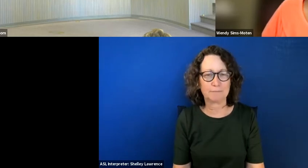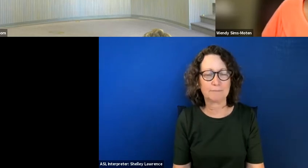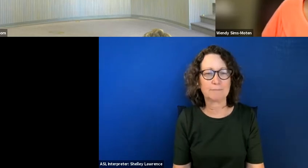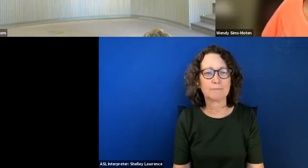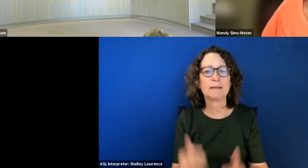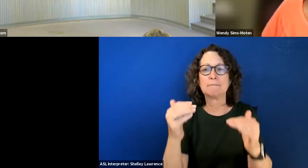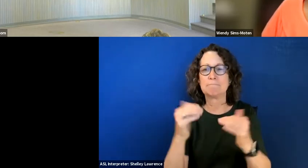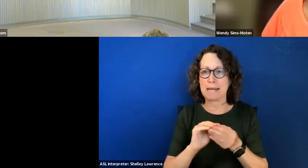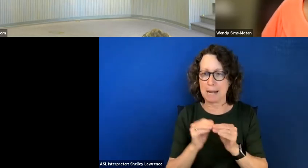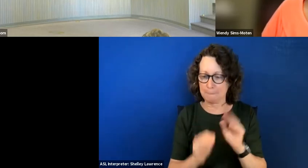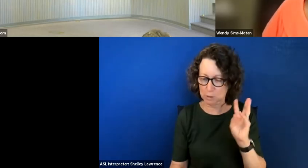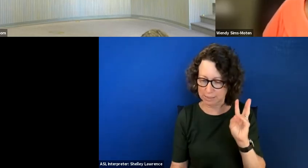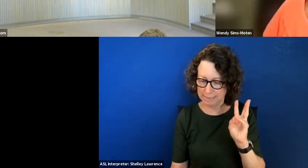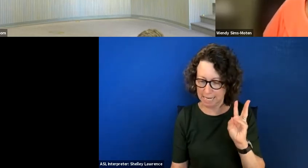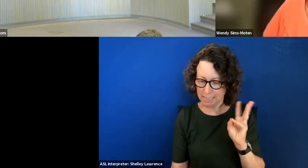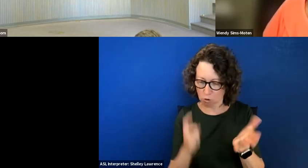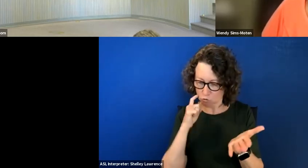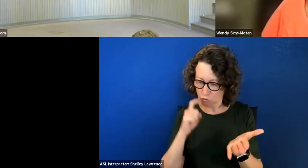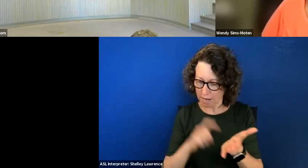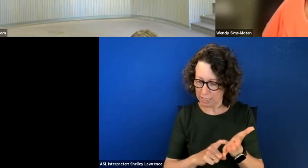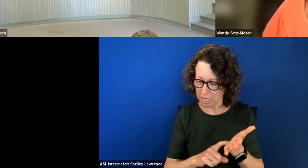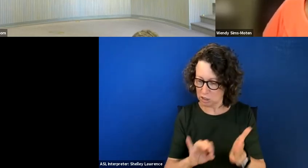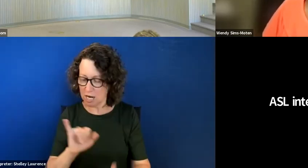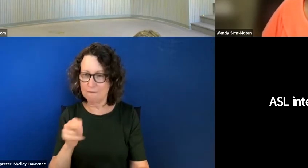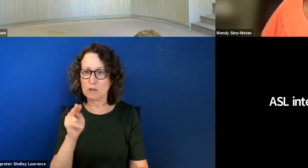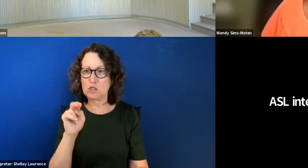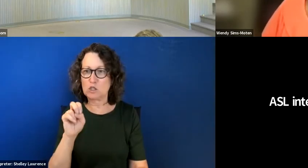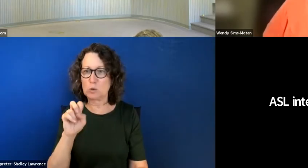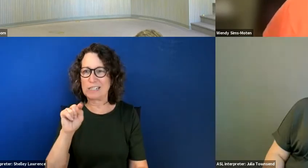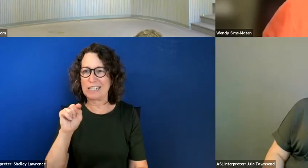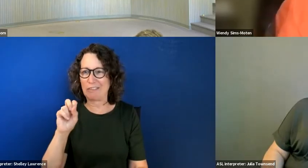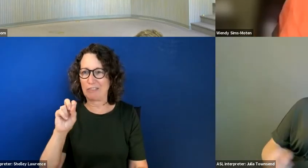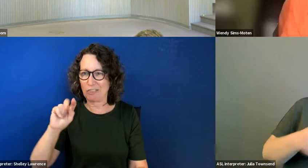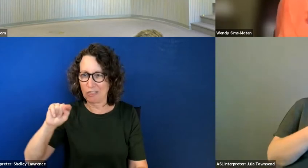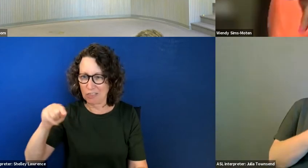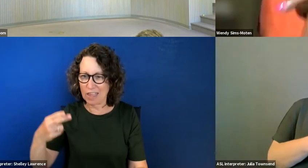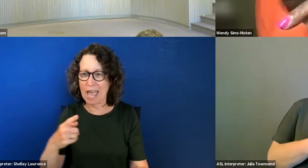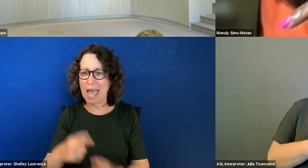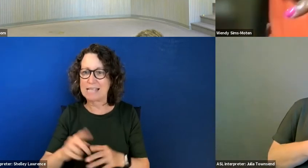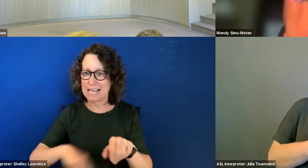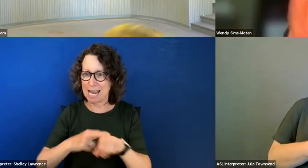On to number 6, please, the recognition of Juneteenth as a paid holiday for June